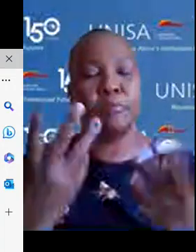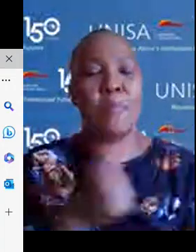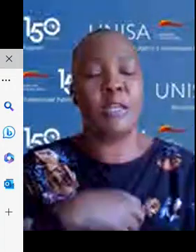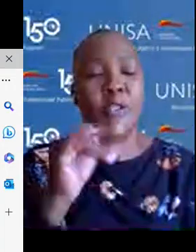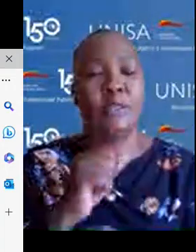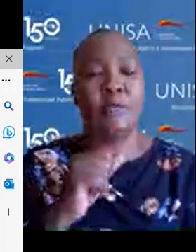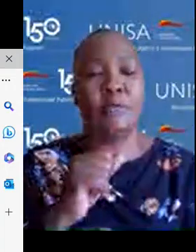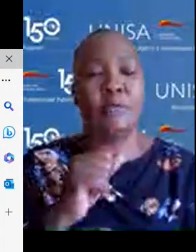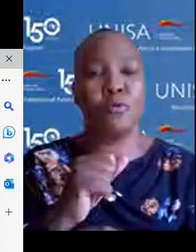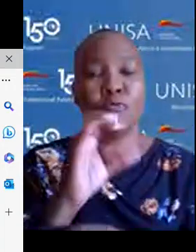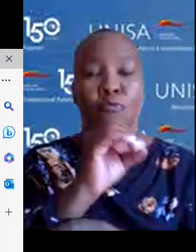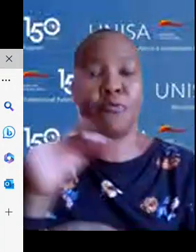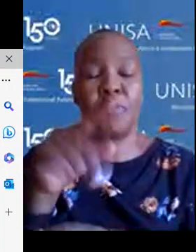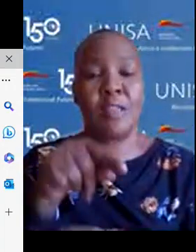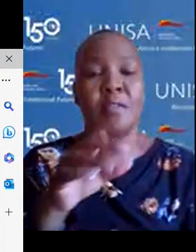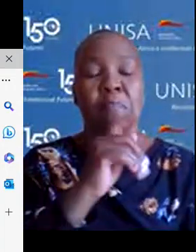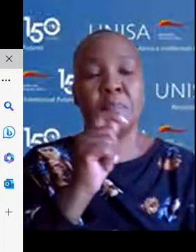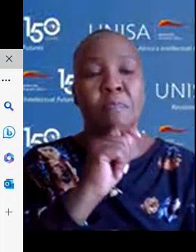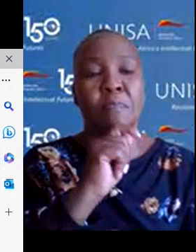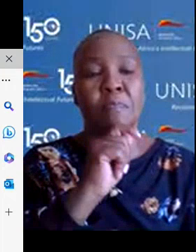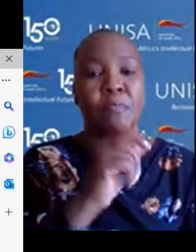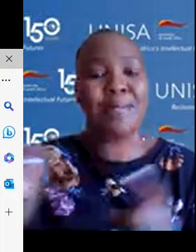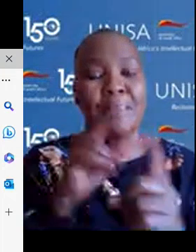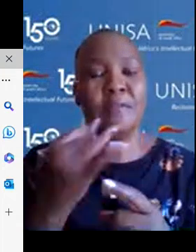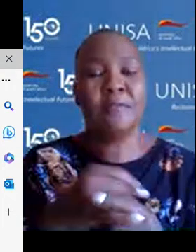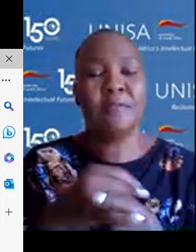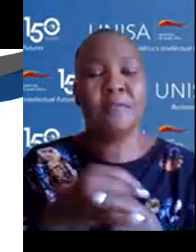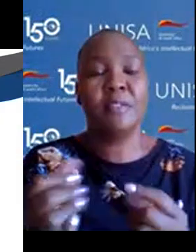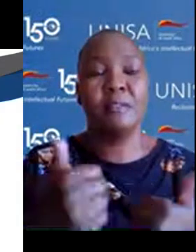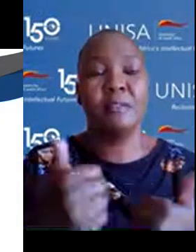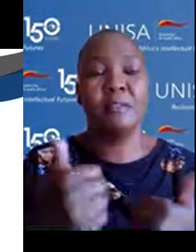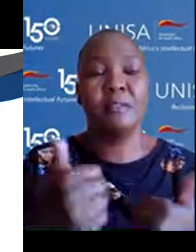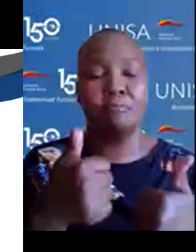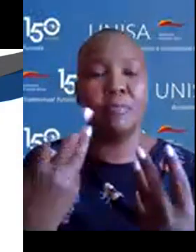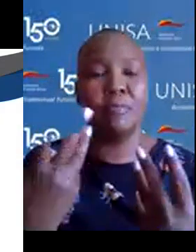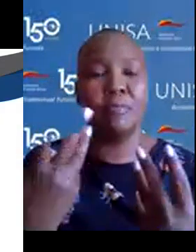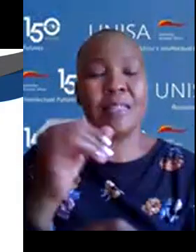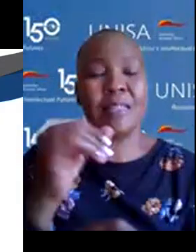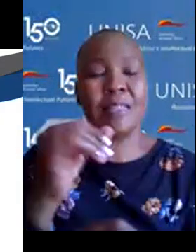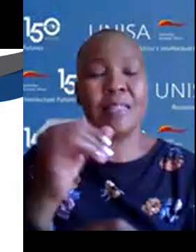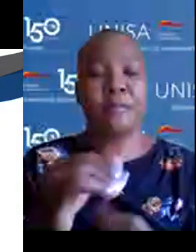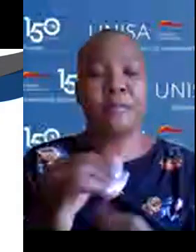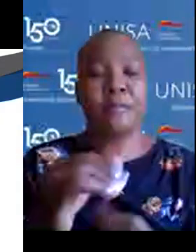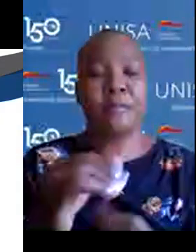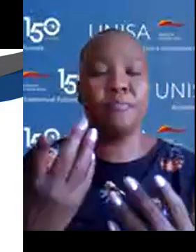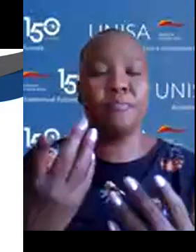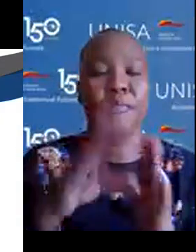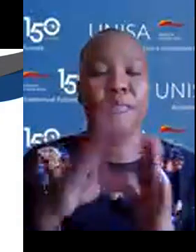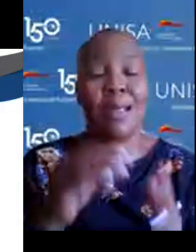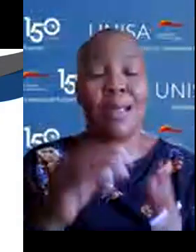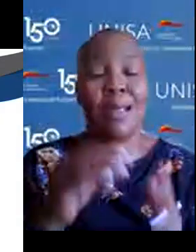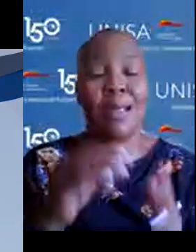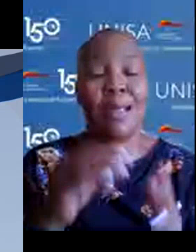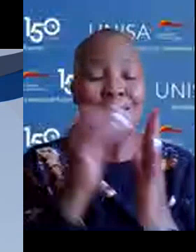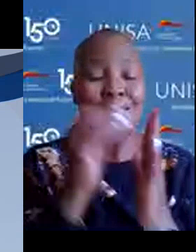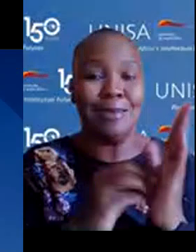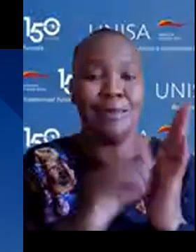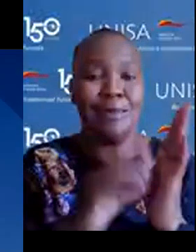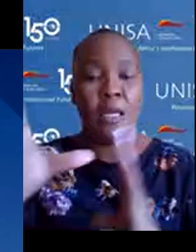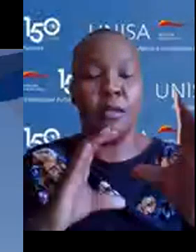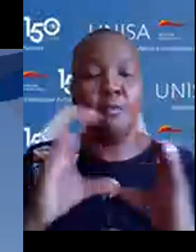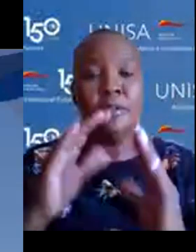this morning. Let's see if it is running. Nah, it's still down. So in the chat, I'm going to post a link